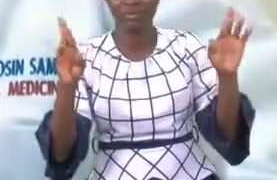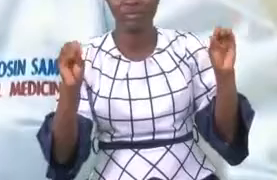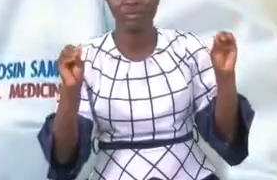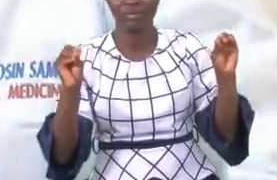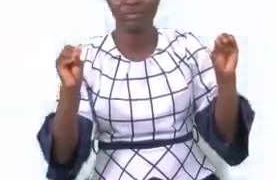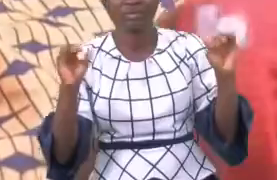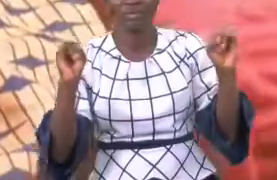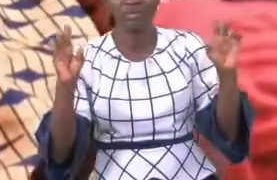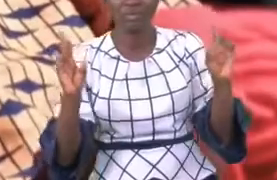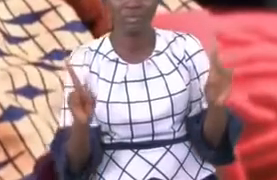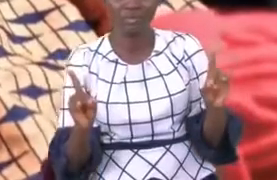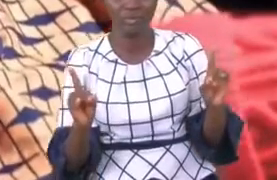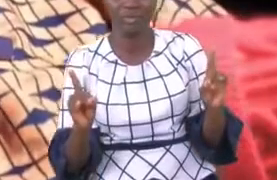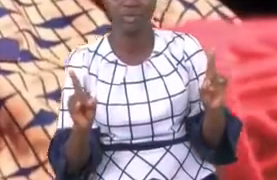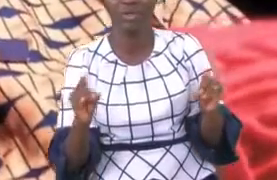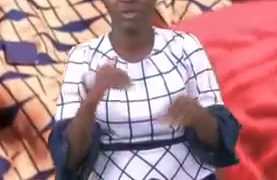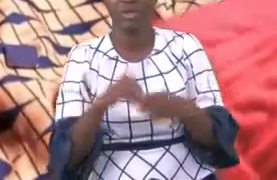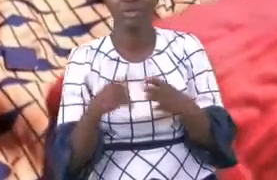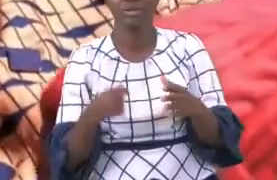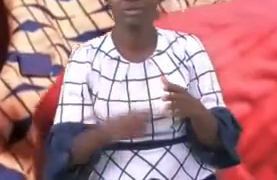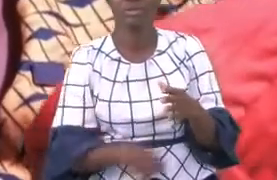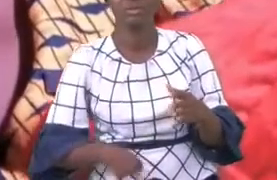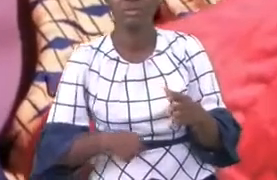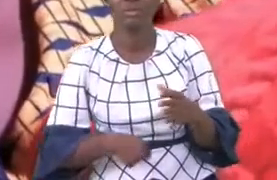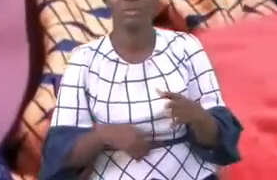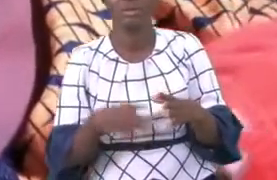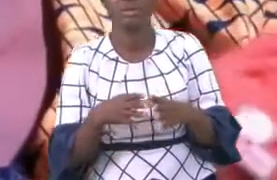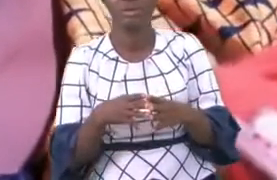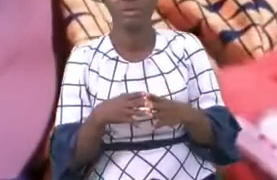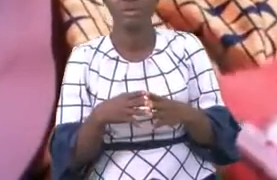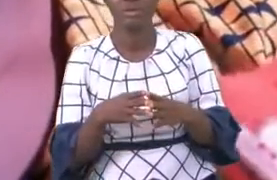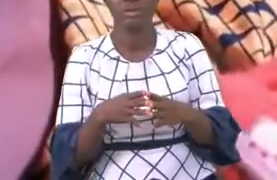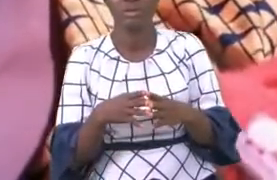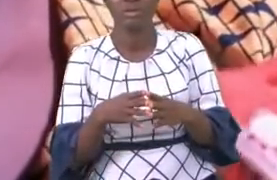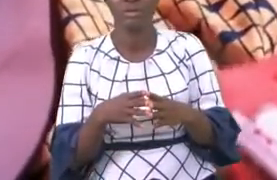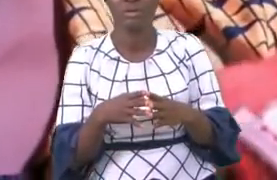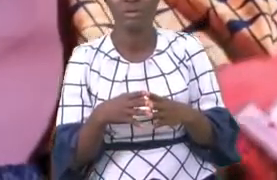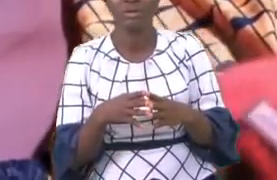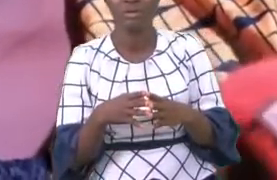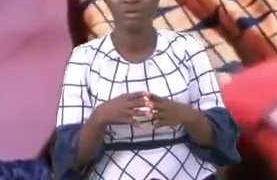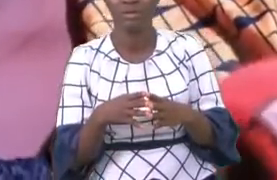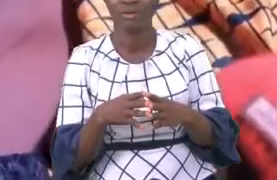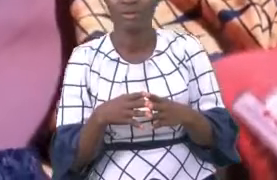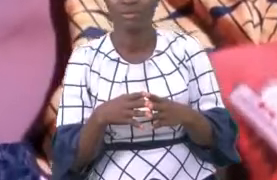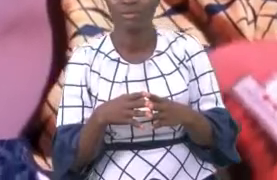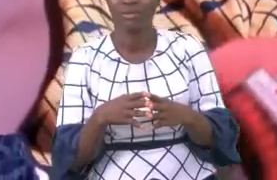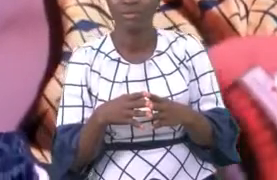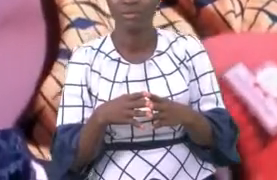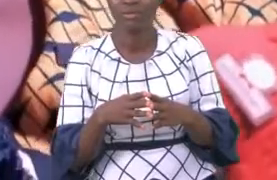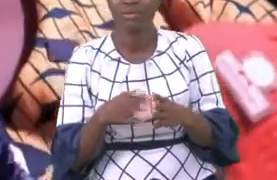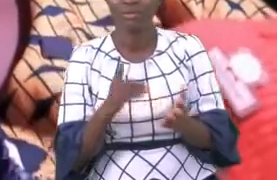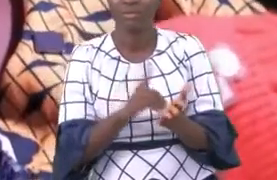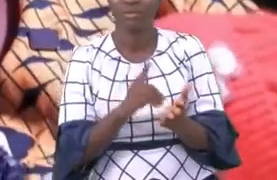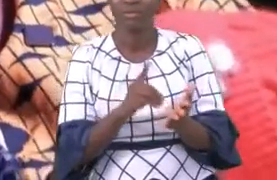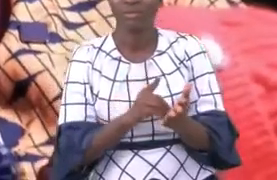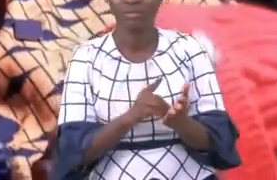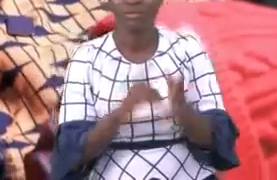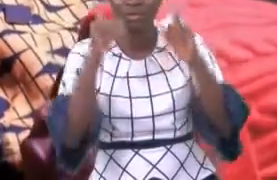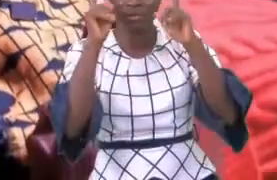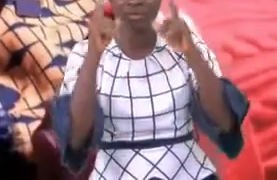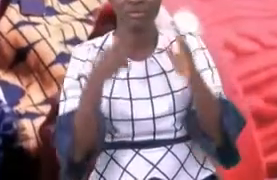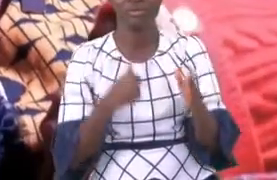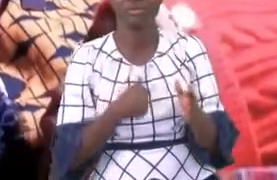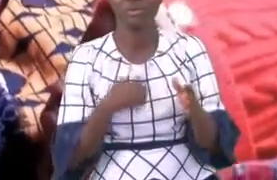medical explanation. They diagnosed me of multiple fibroids. So as we are looking at trusting